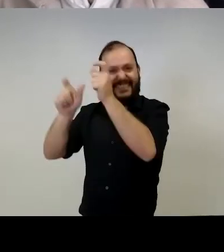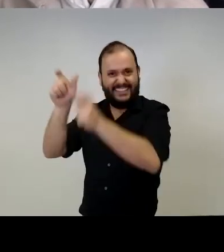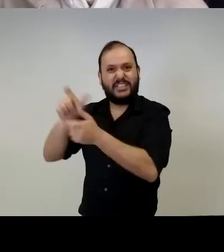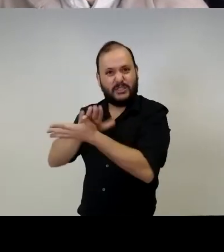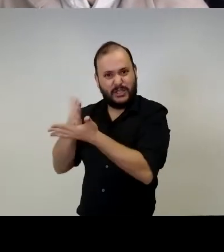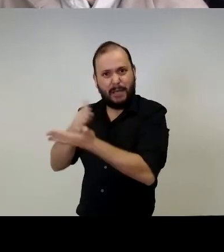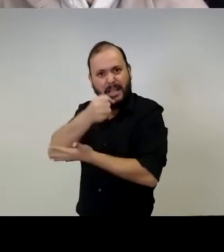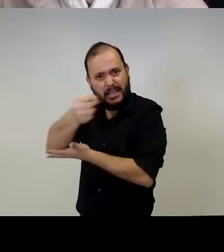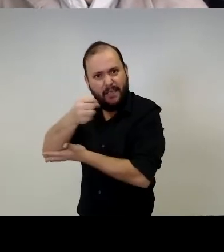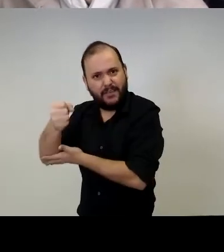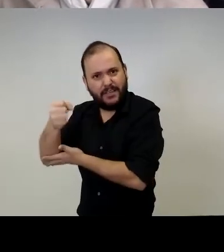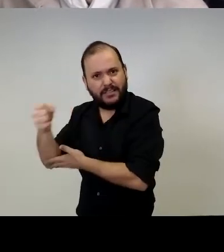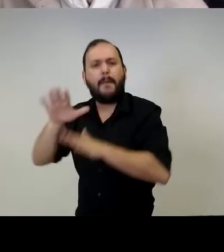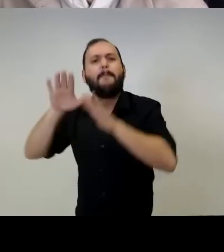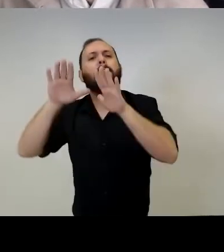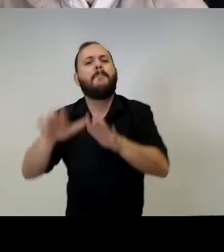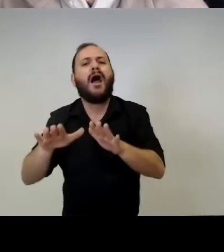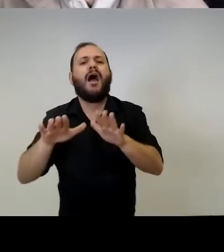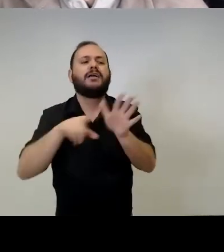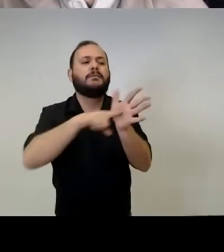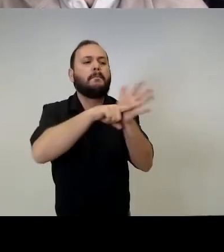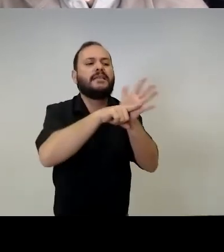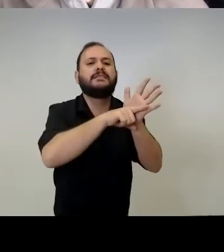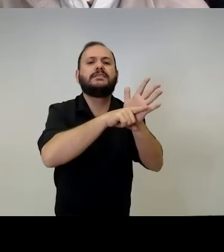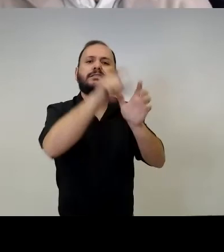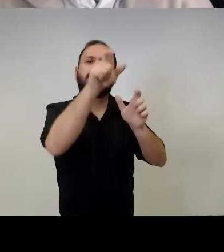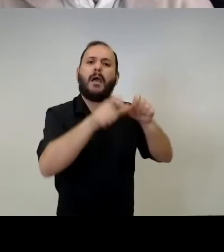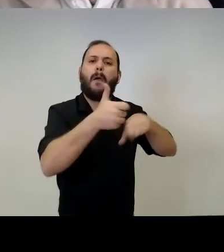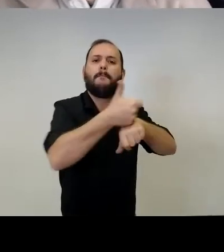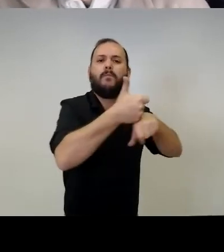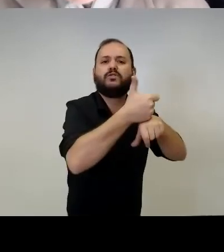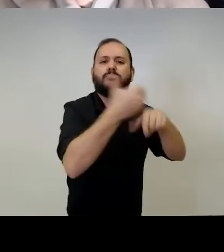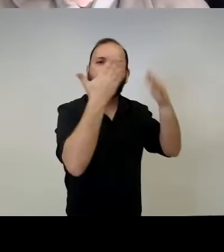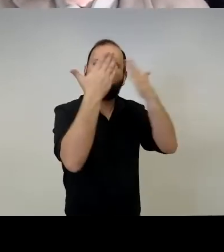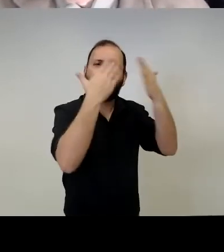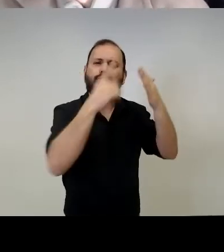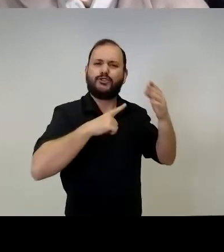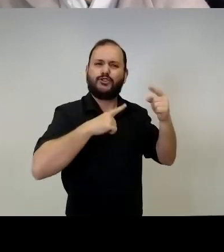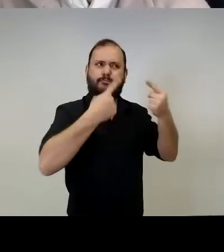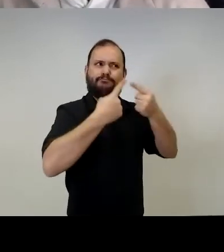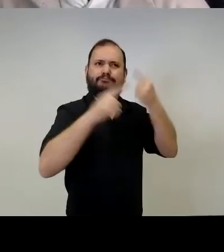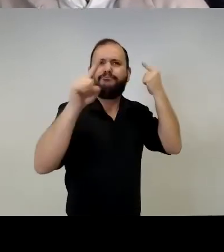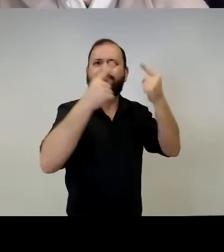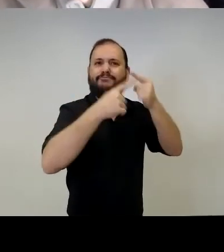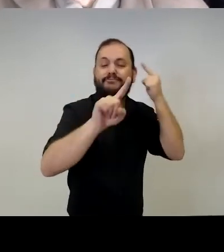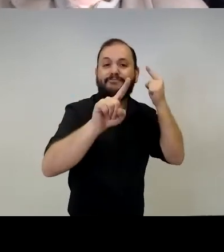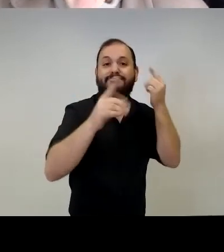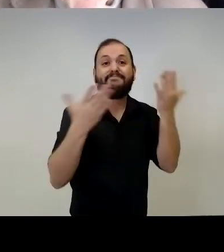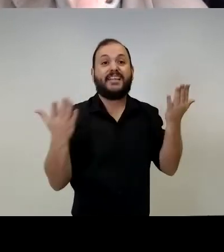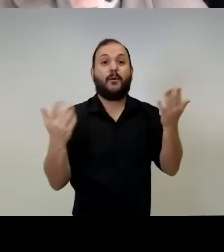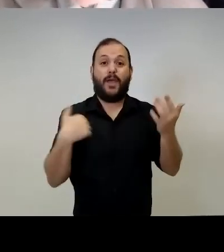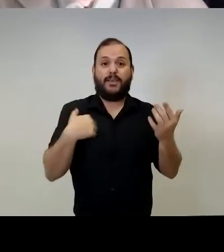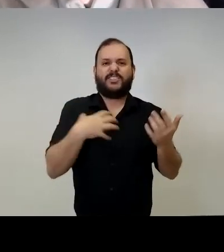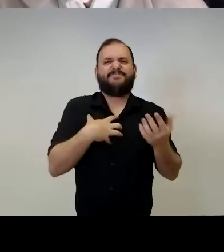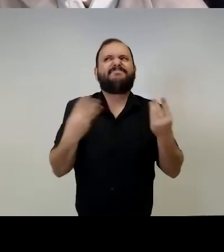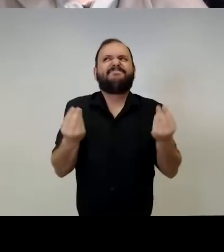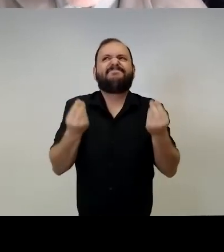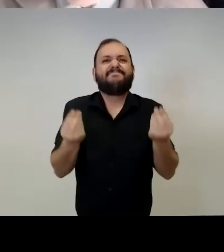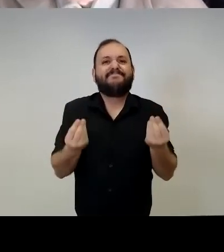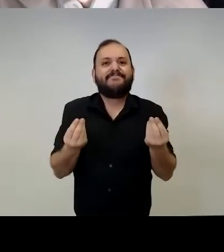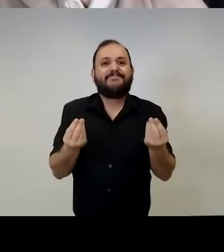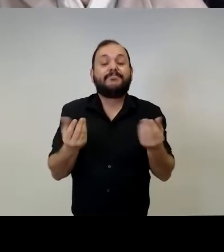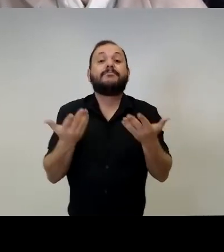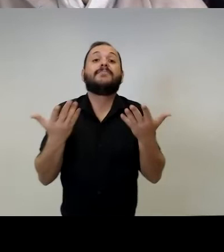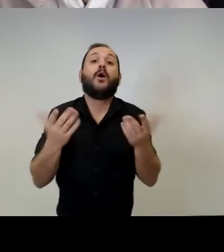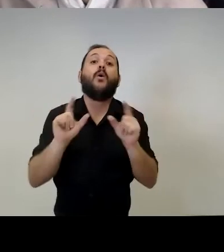cognitive psychology about this particular theory. So what happens in sign language interpreting? Is